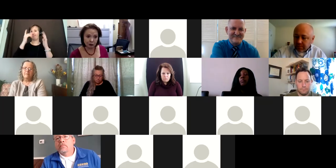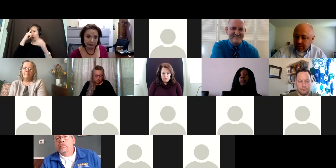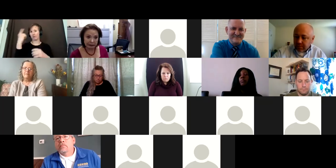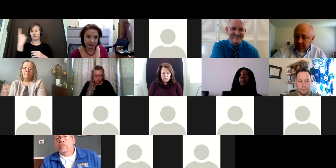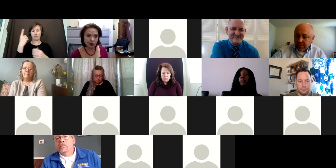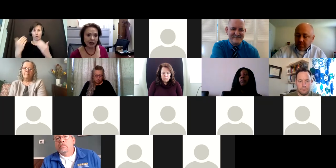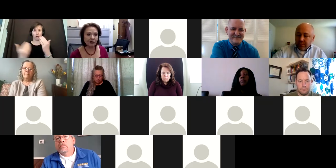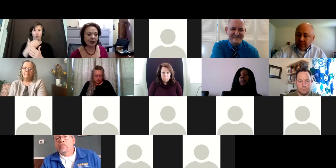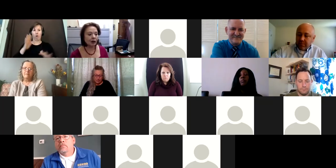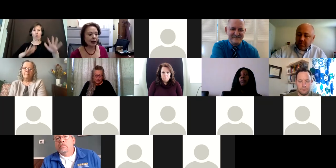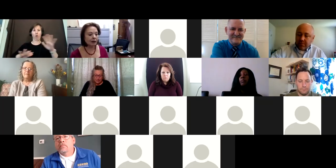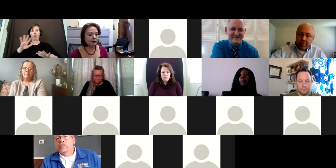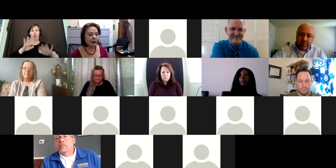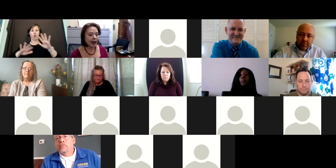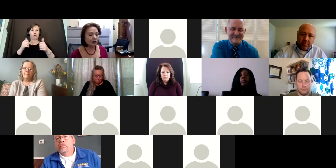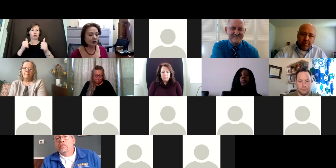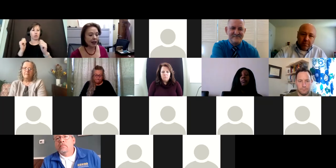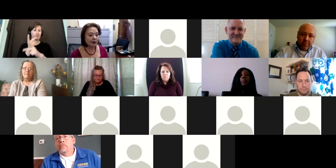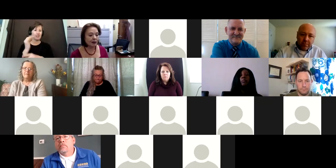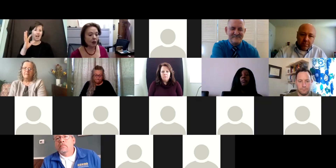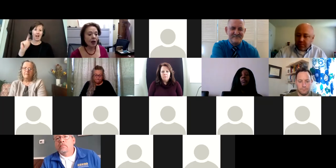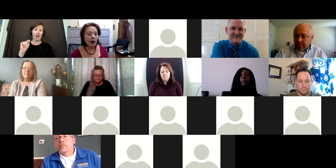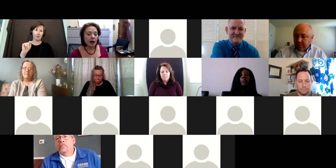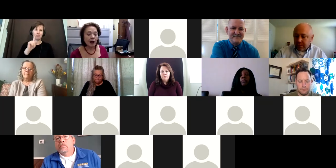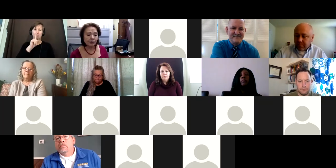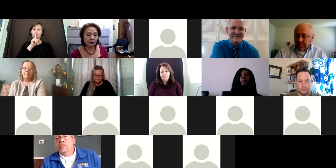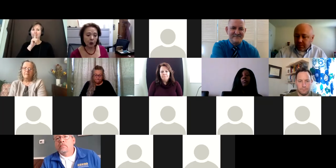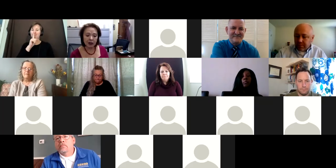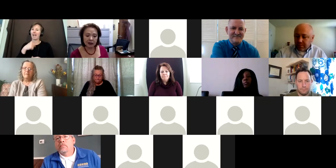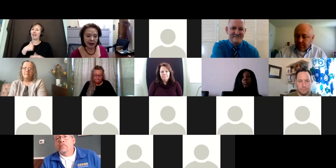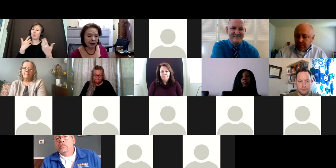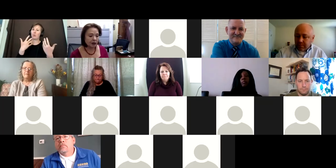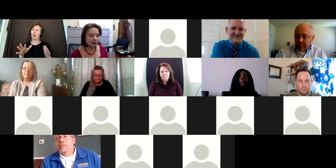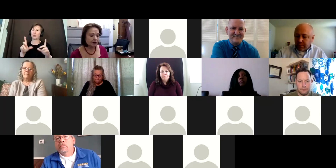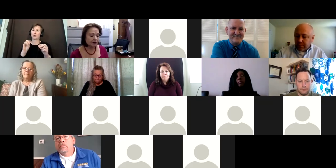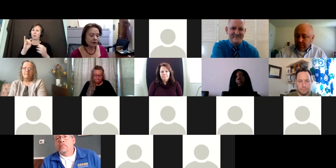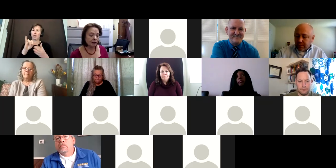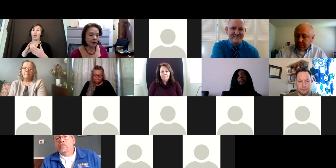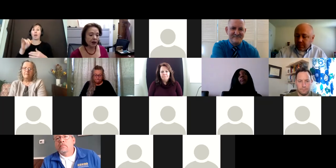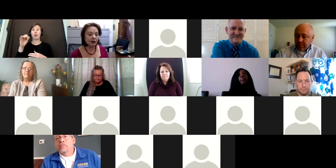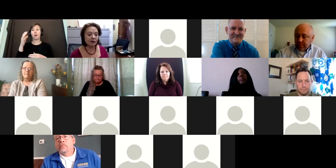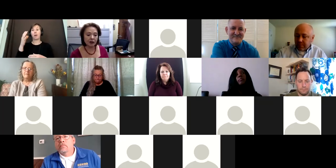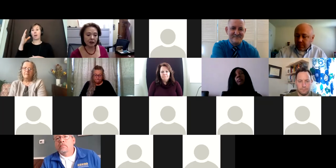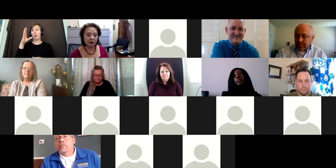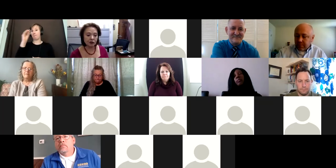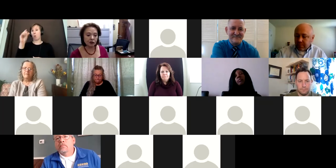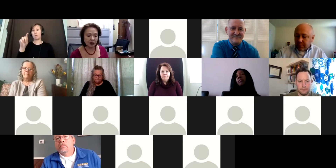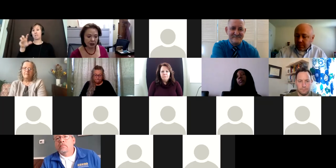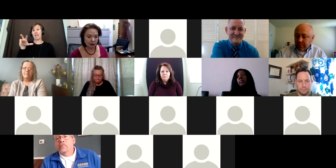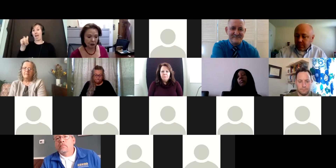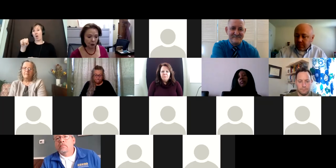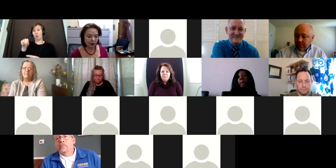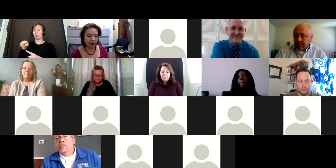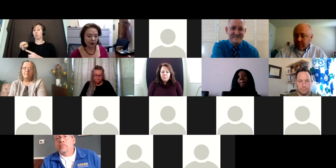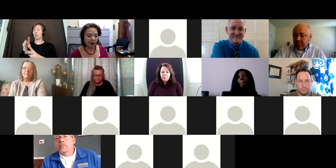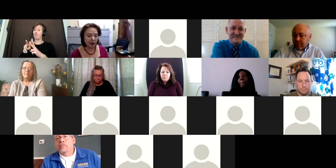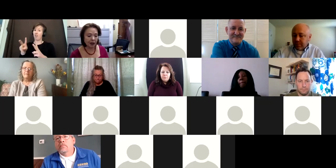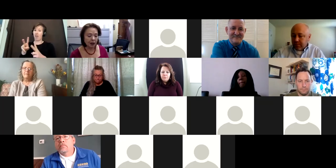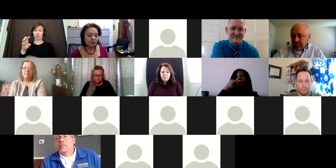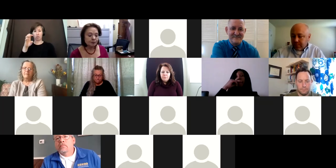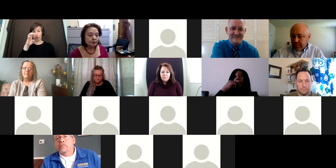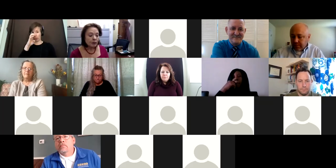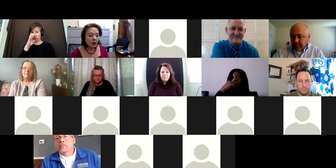to try to figure out how to handle. Boys Town is very, very strict with